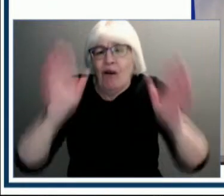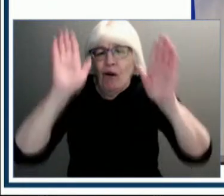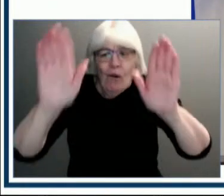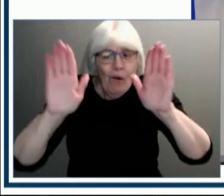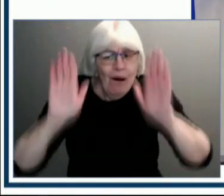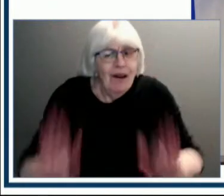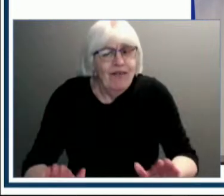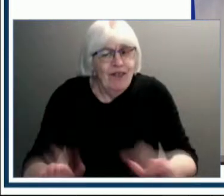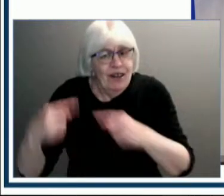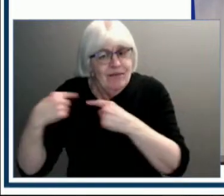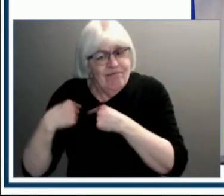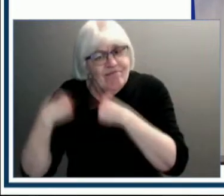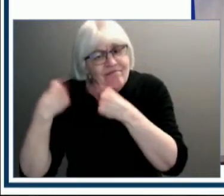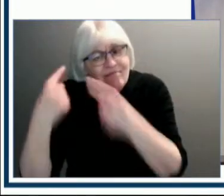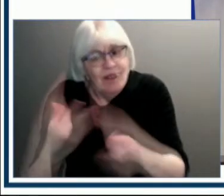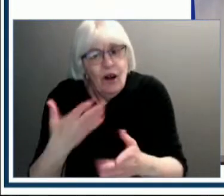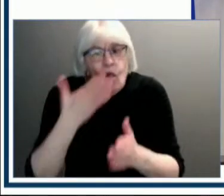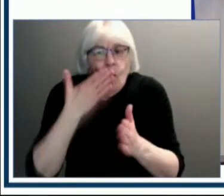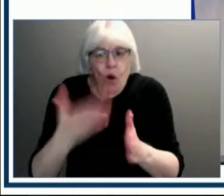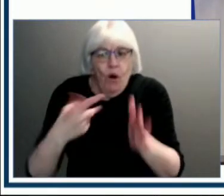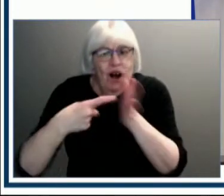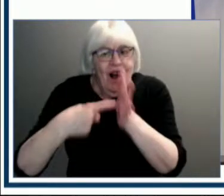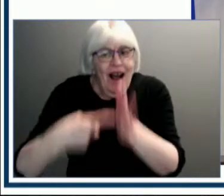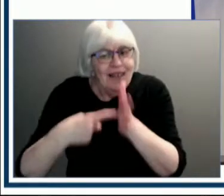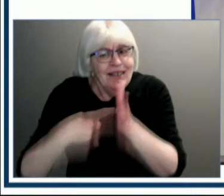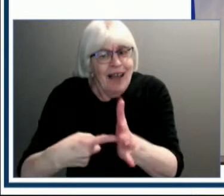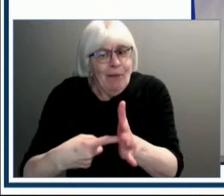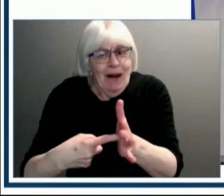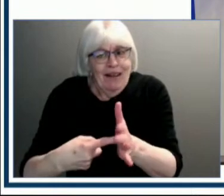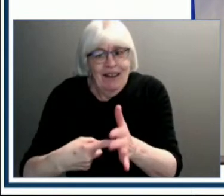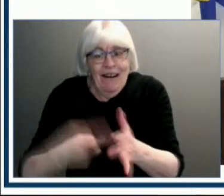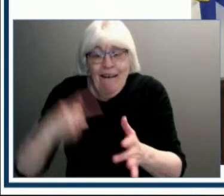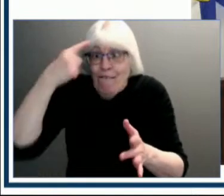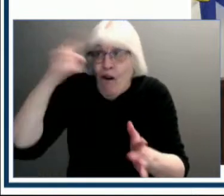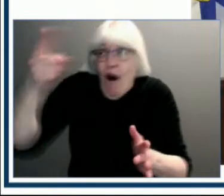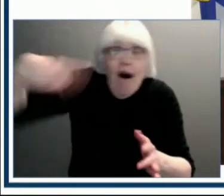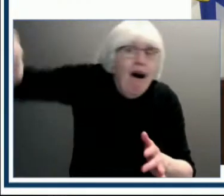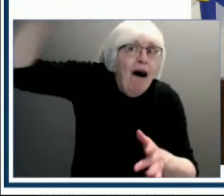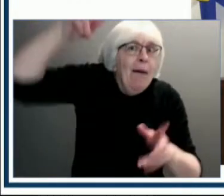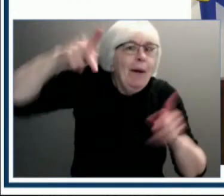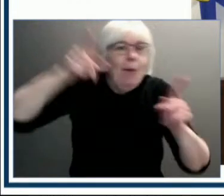country. Let's keep doing it. Dr. Strang, I'll turn it over to you.